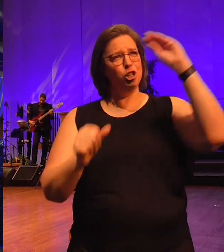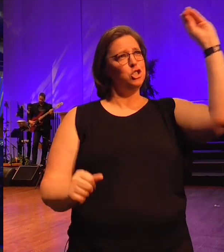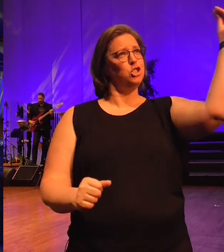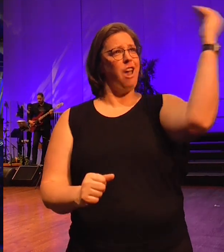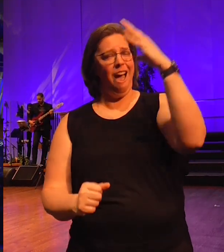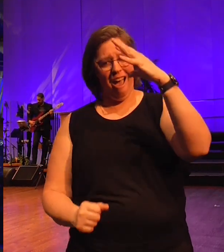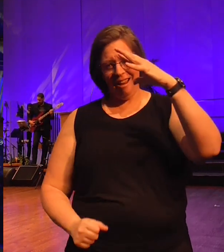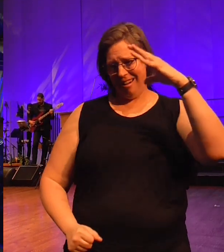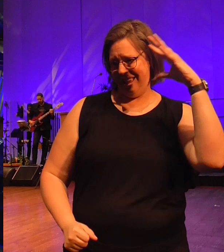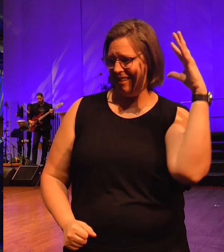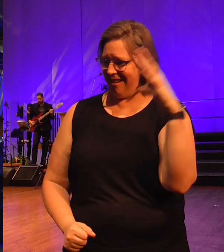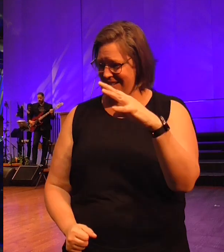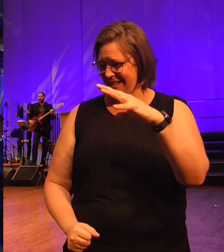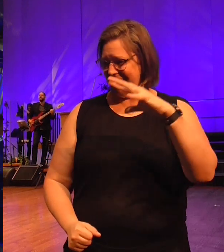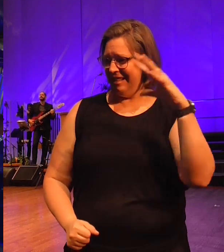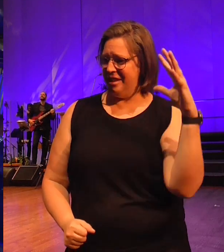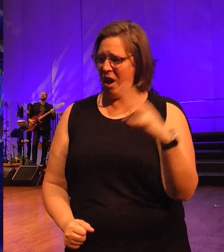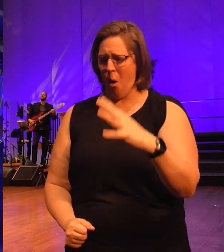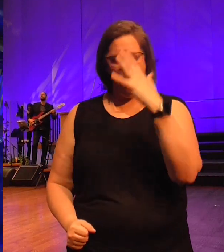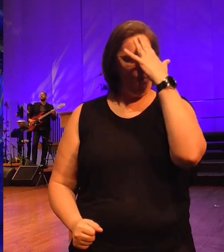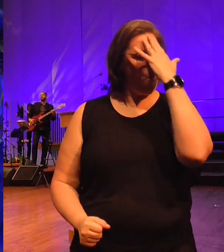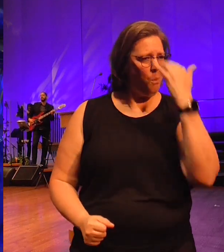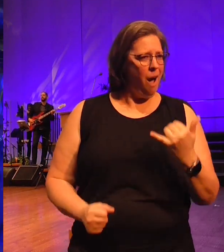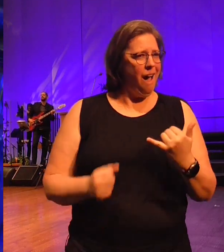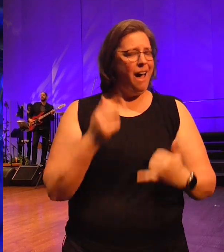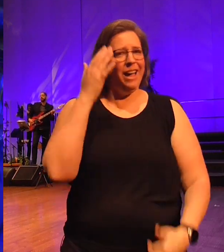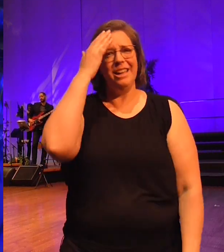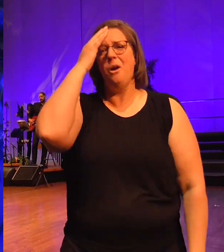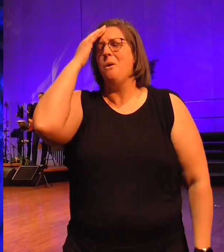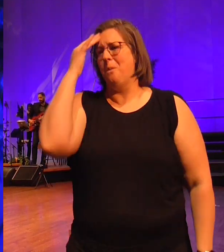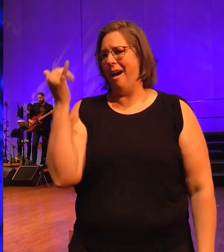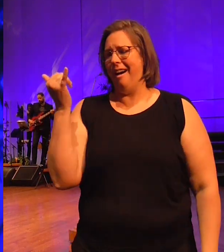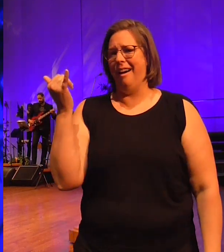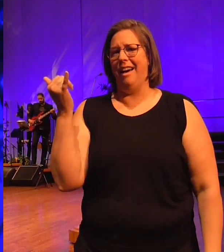everyone, tell me why, oh